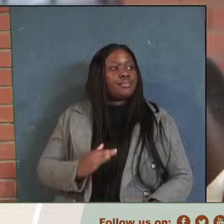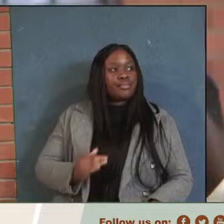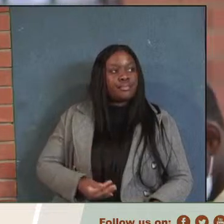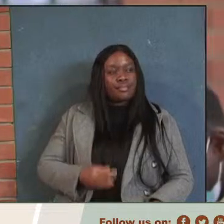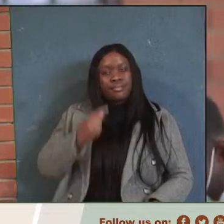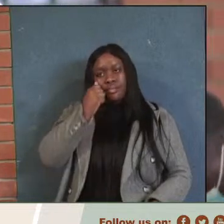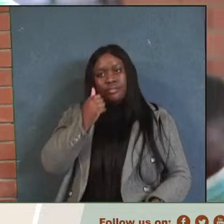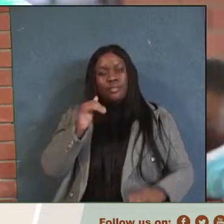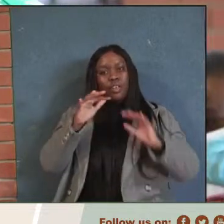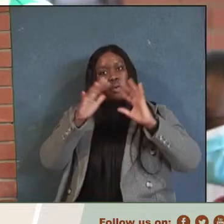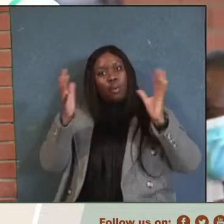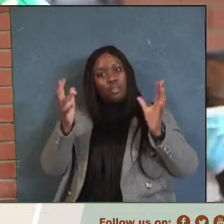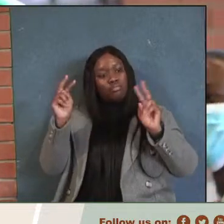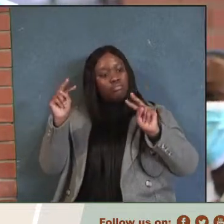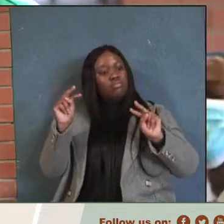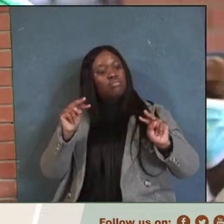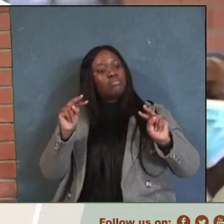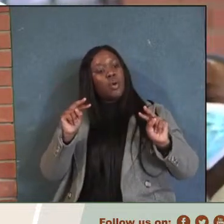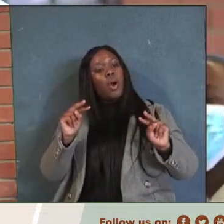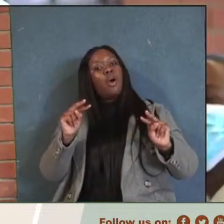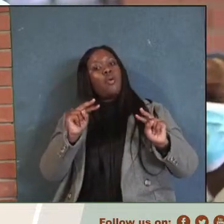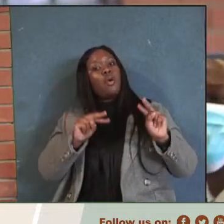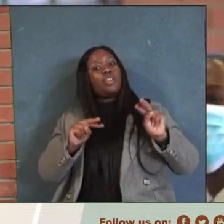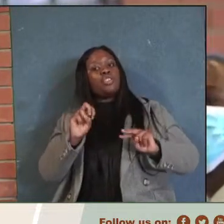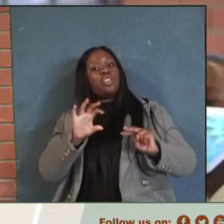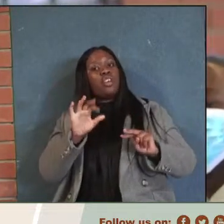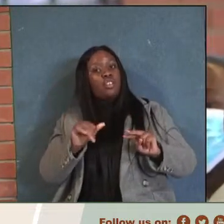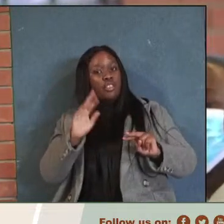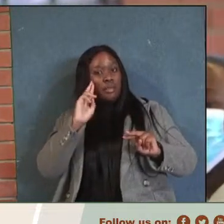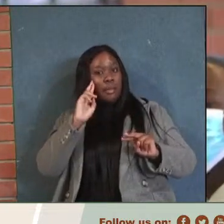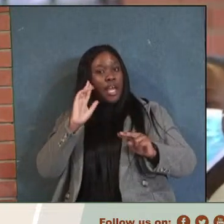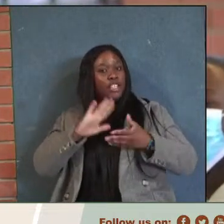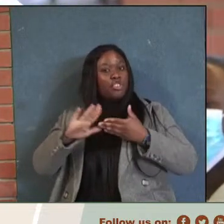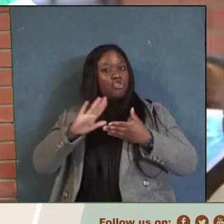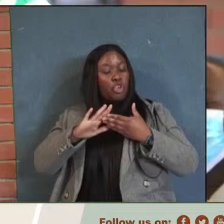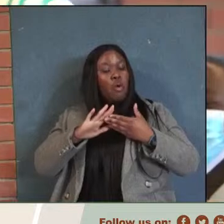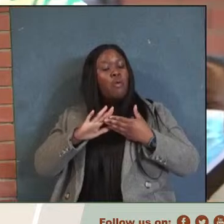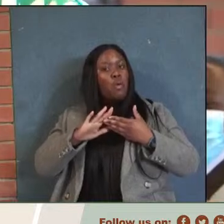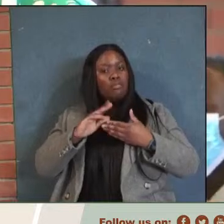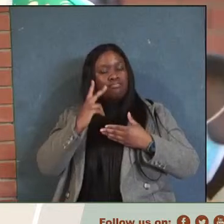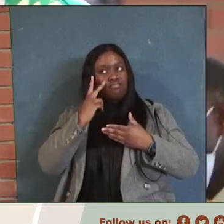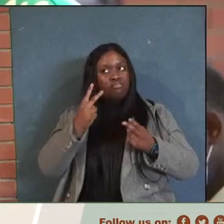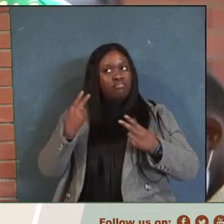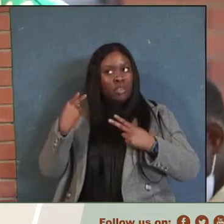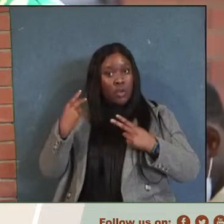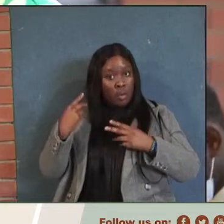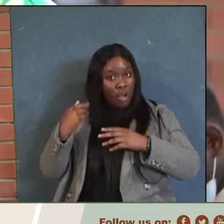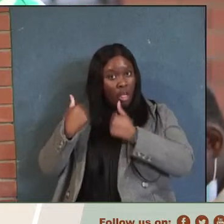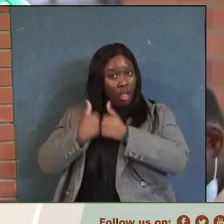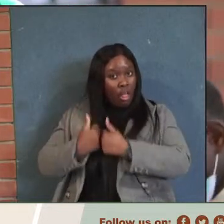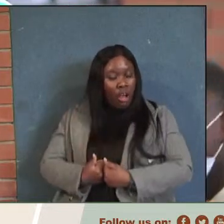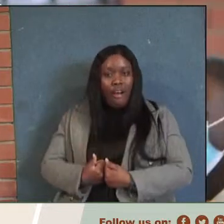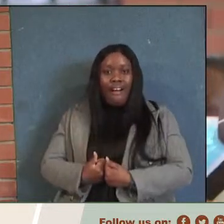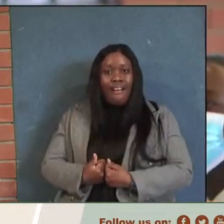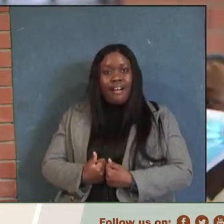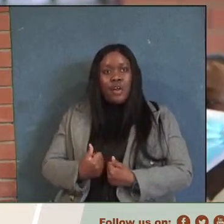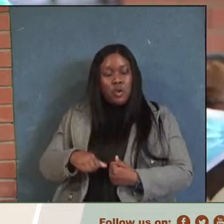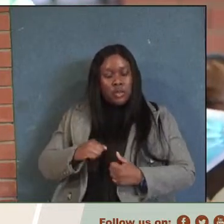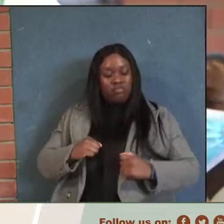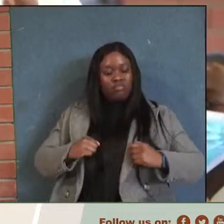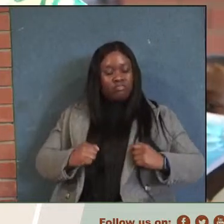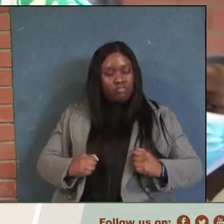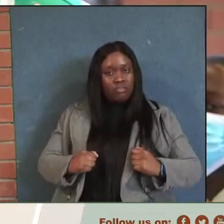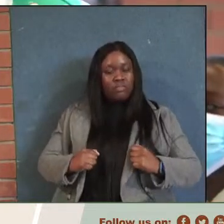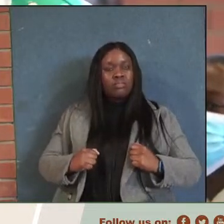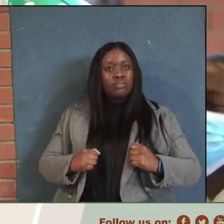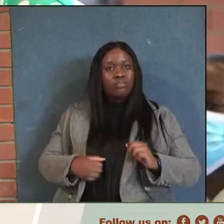for the world is watching, and history will judge us not by magnitude of the obstacles we faced, but by the depth of our determination